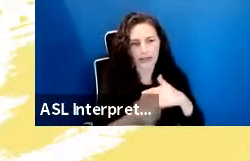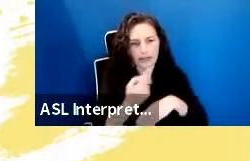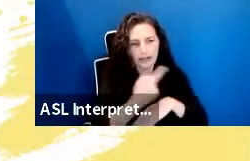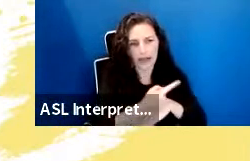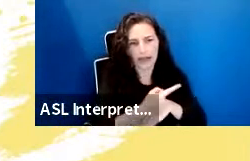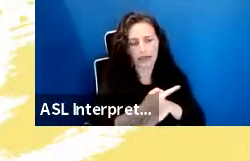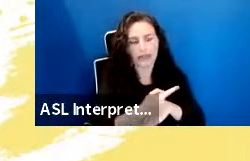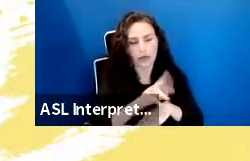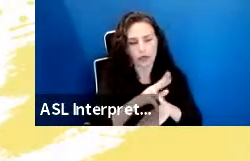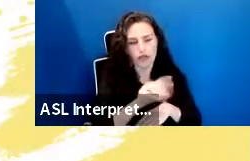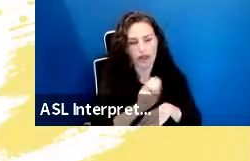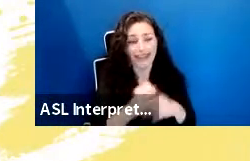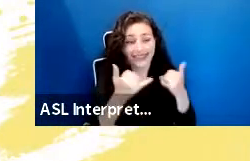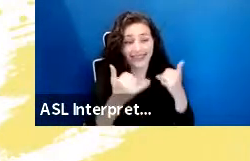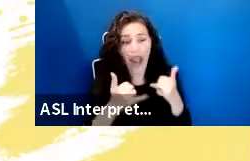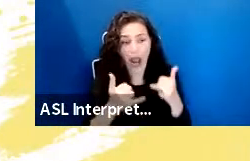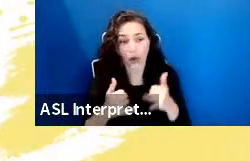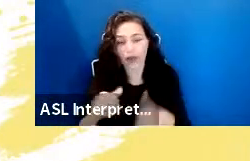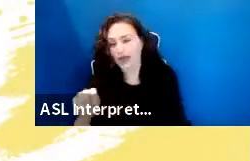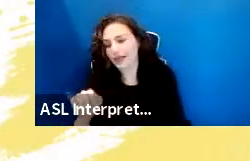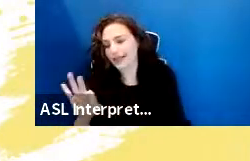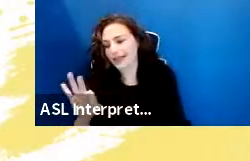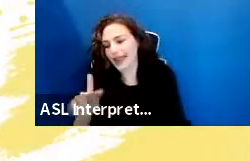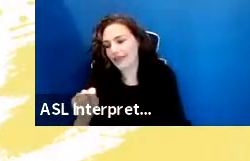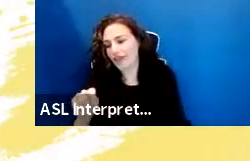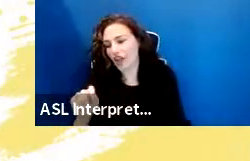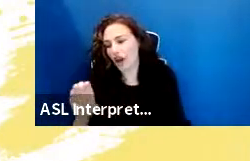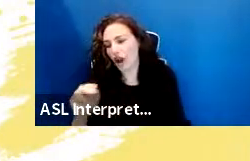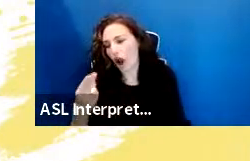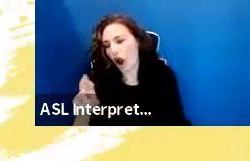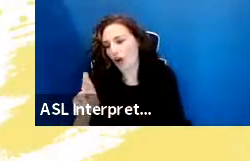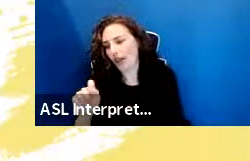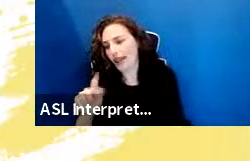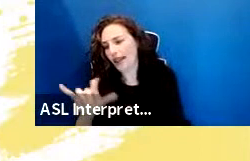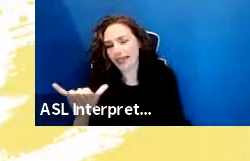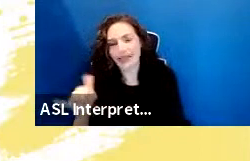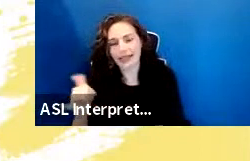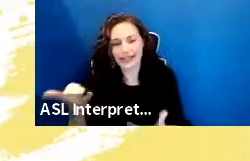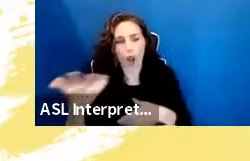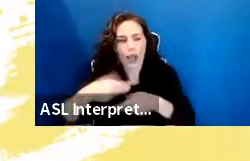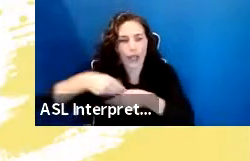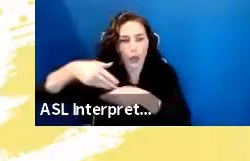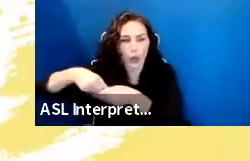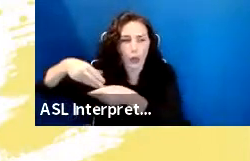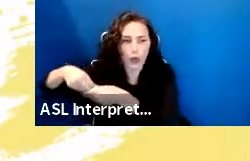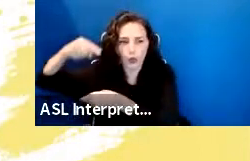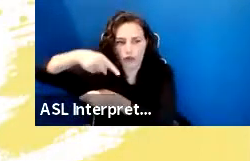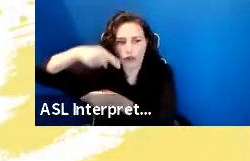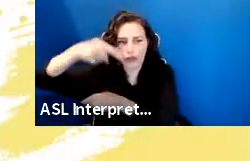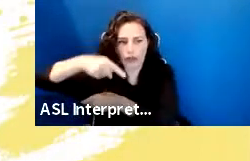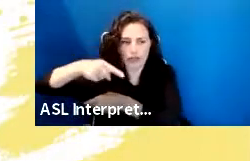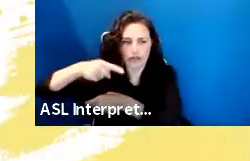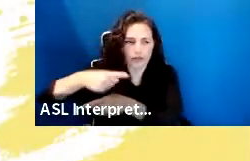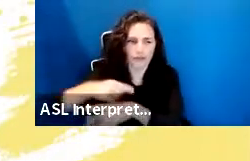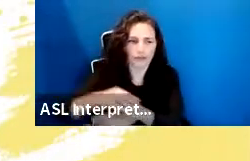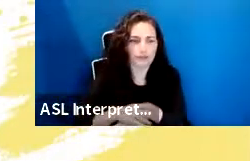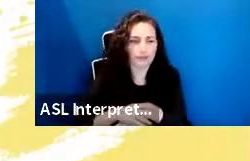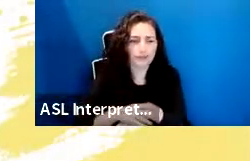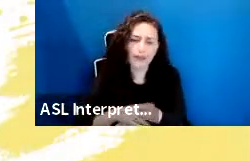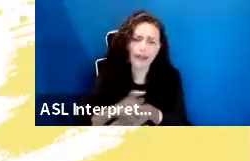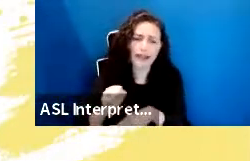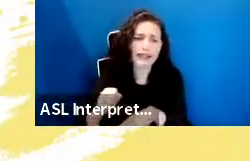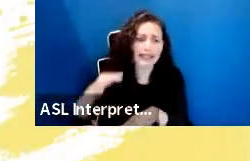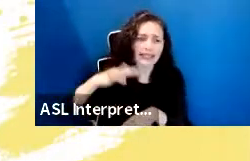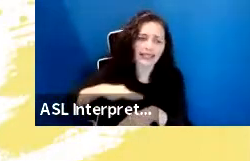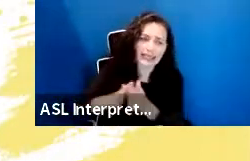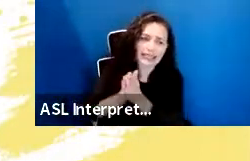Taft-Hartleys start coming into play in union security. Incentives are available under the MPA,